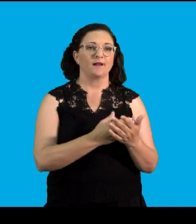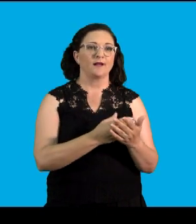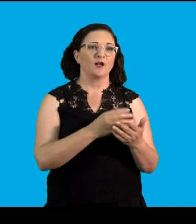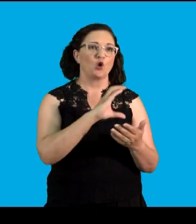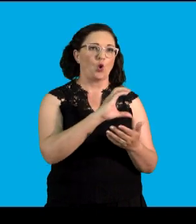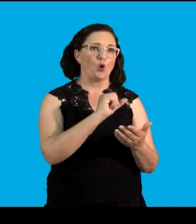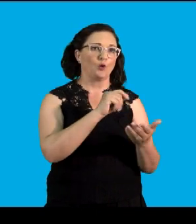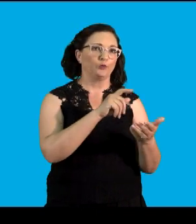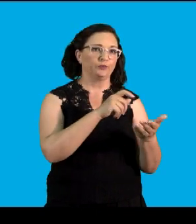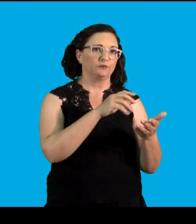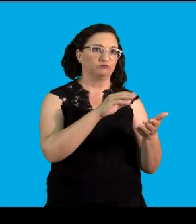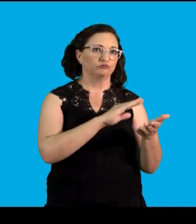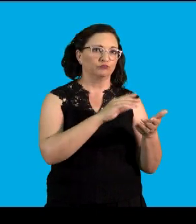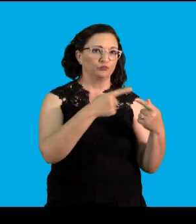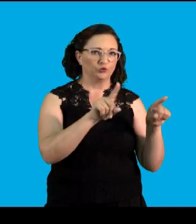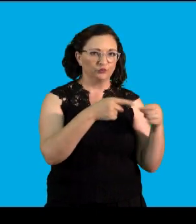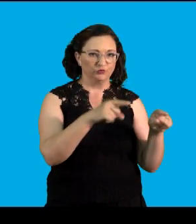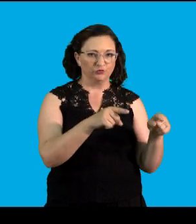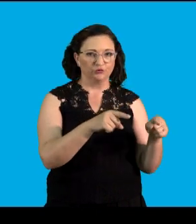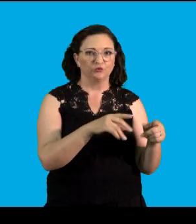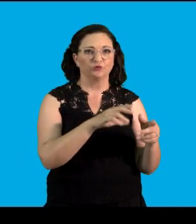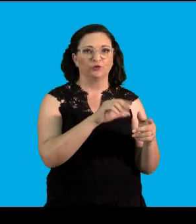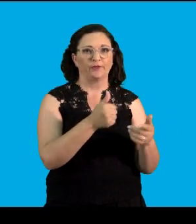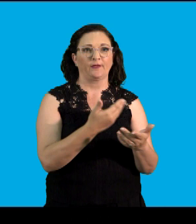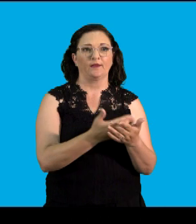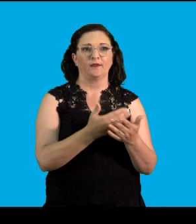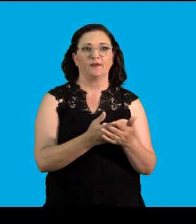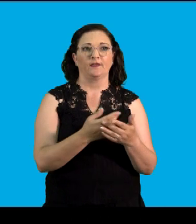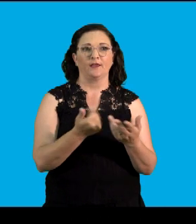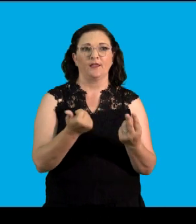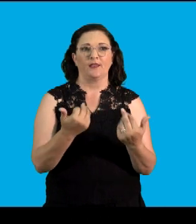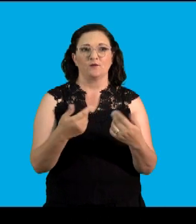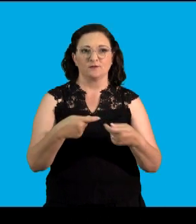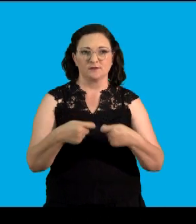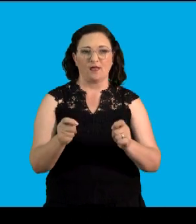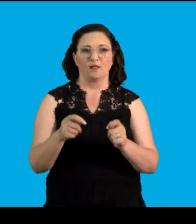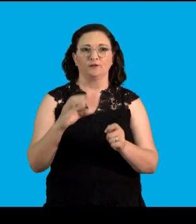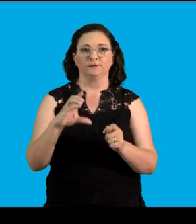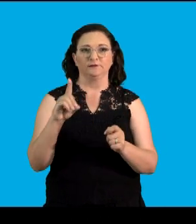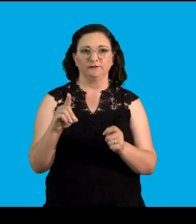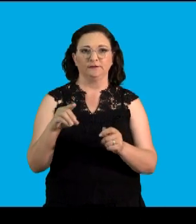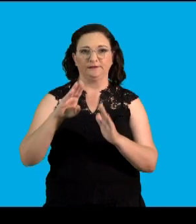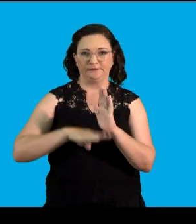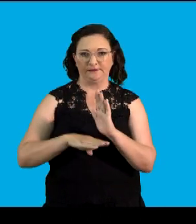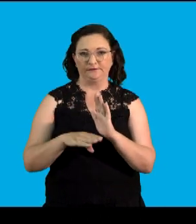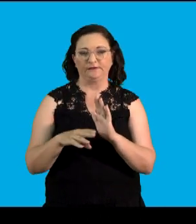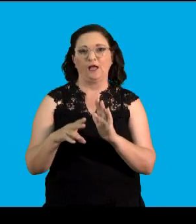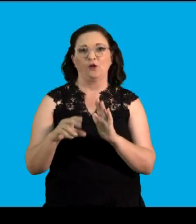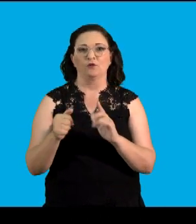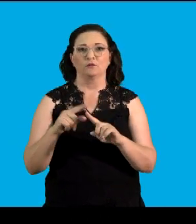movies from the internet. He then sells these CDs at a discounted price in Queenstown. The CDs